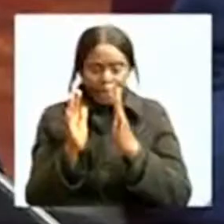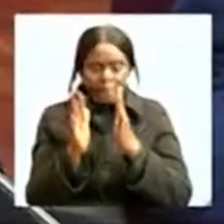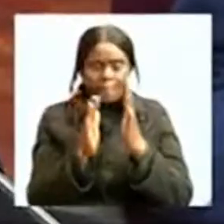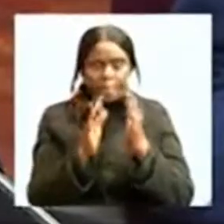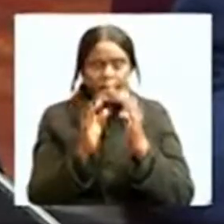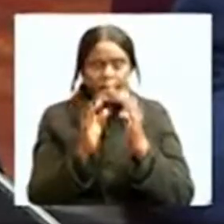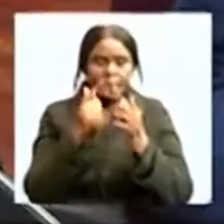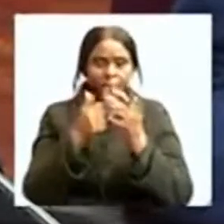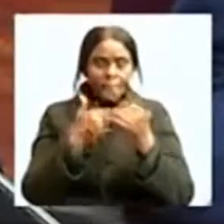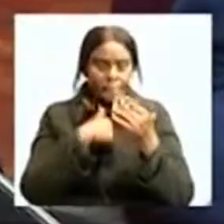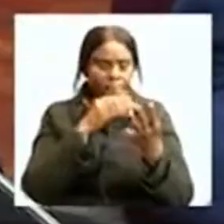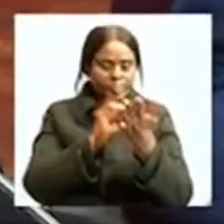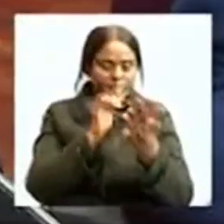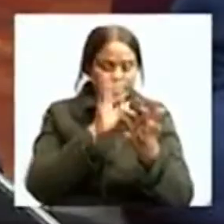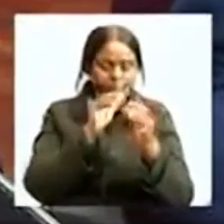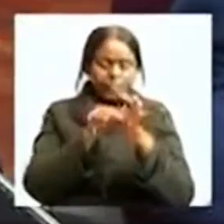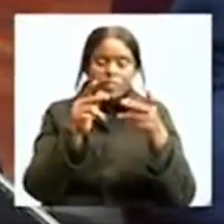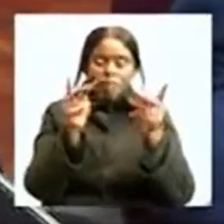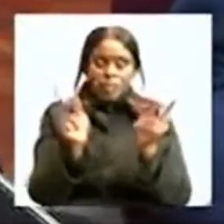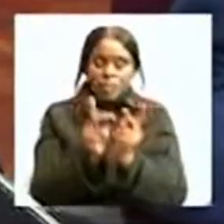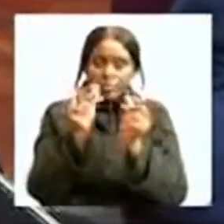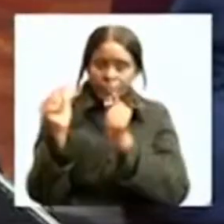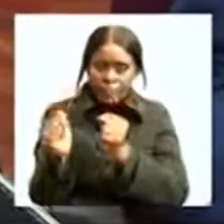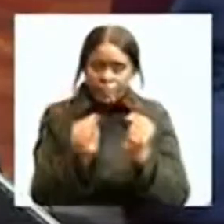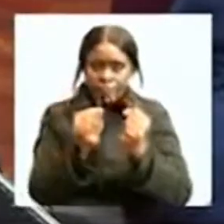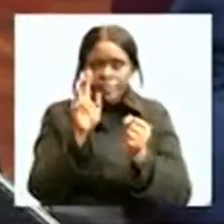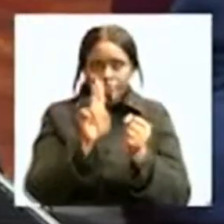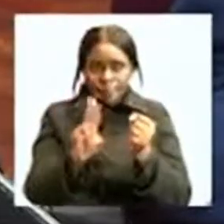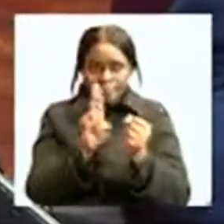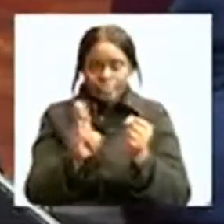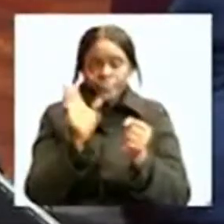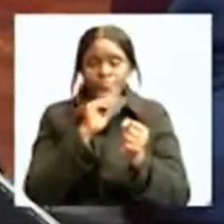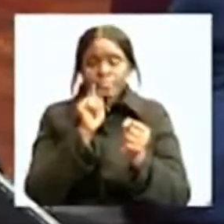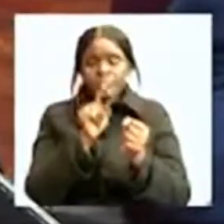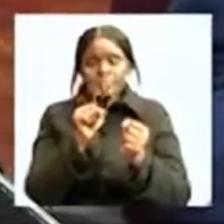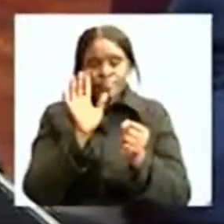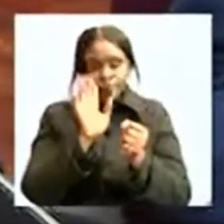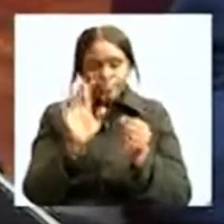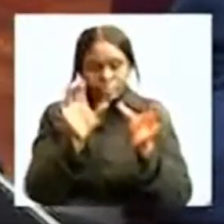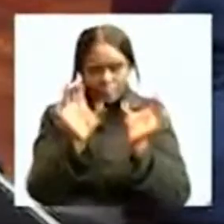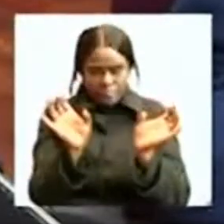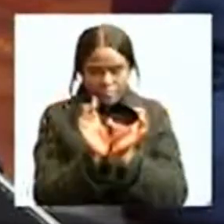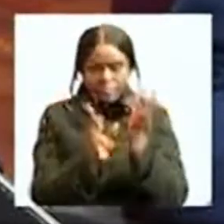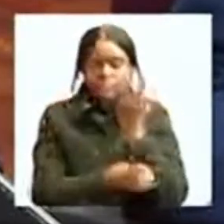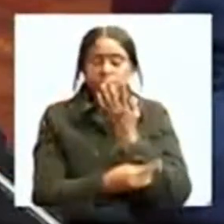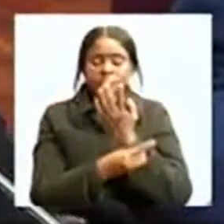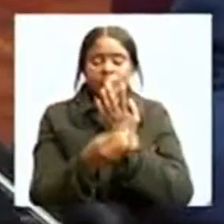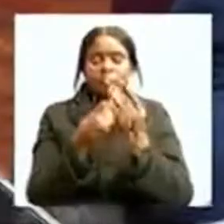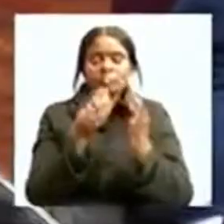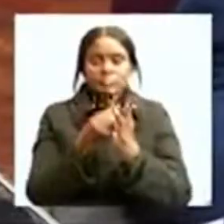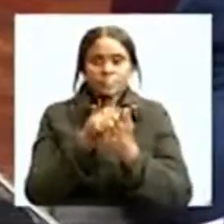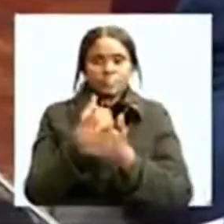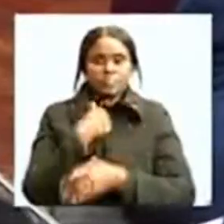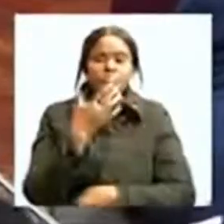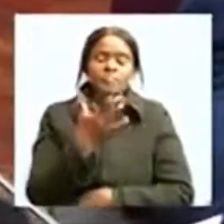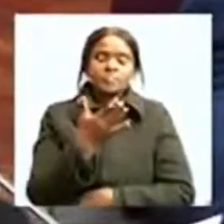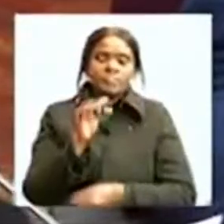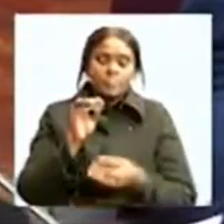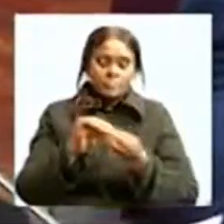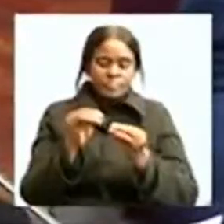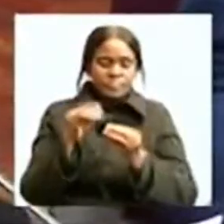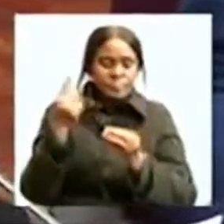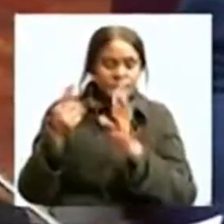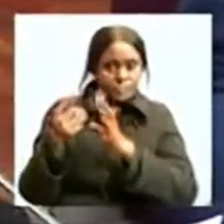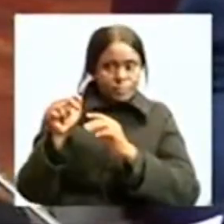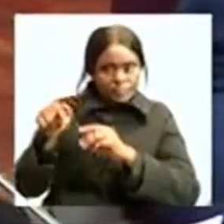That have been put in place to strengthen the utilization of the Constituency Development Fund are: 1.